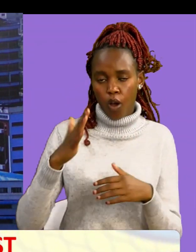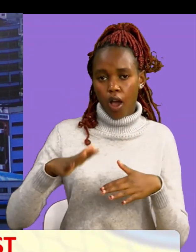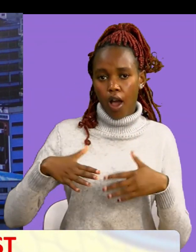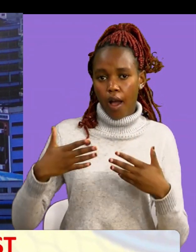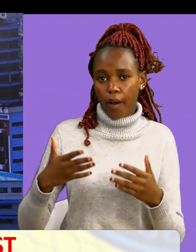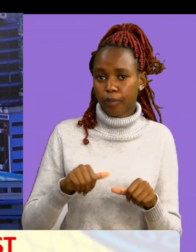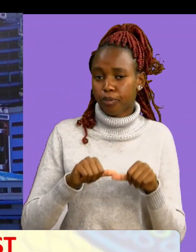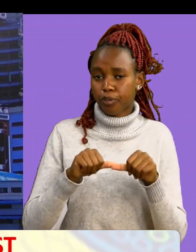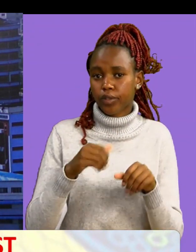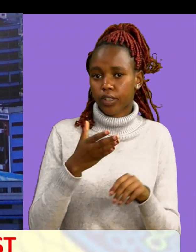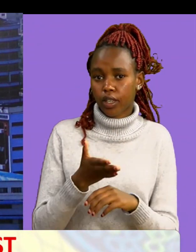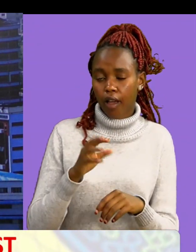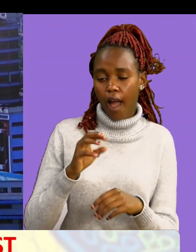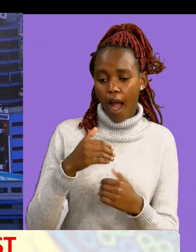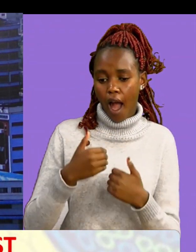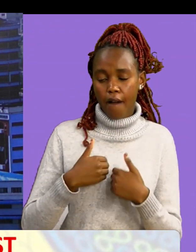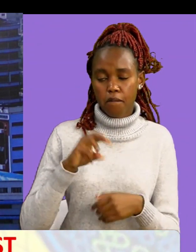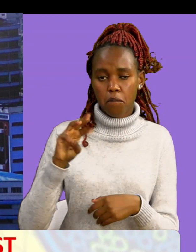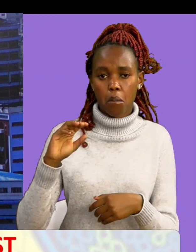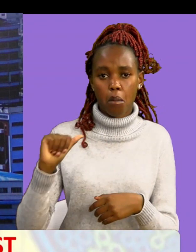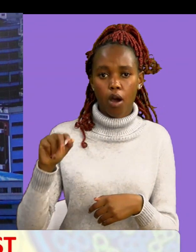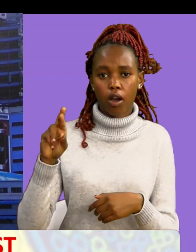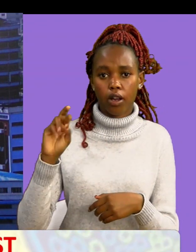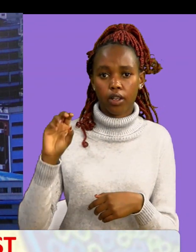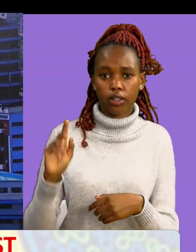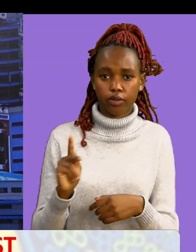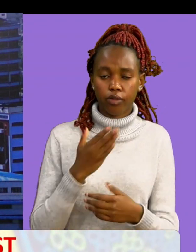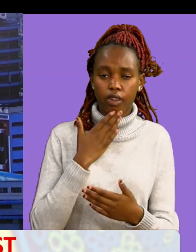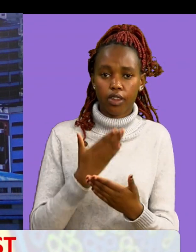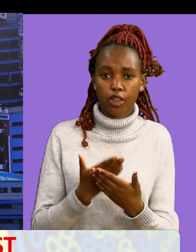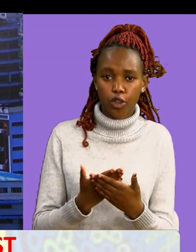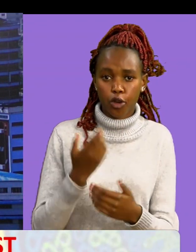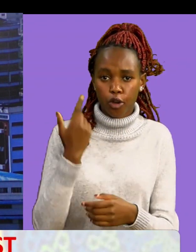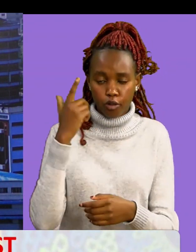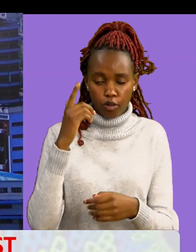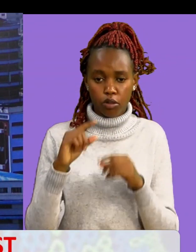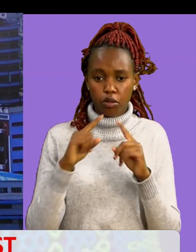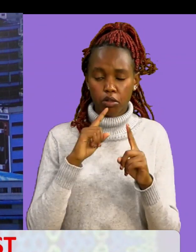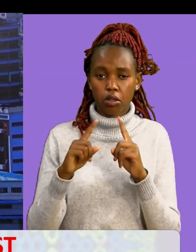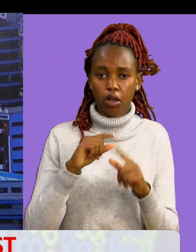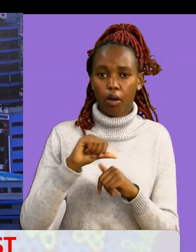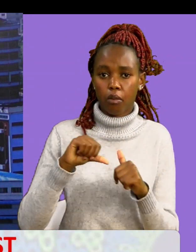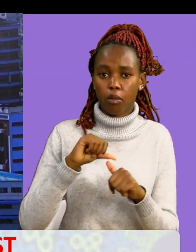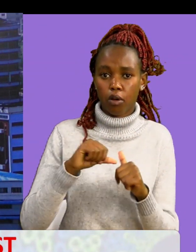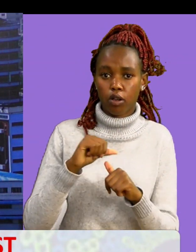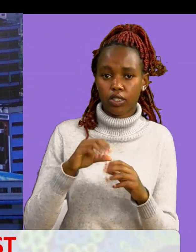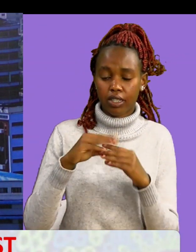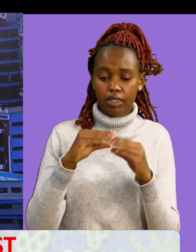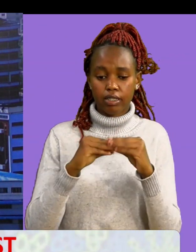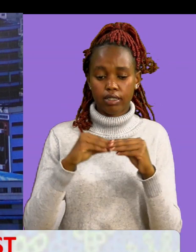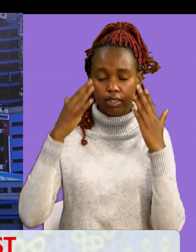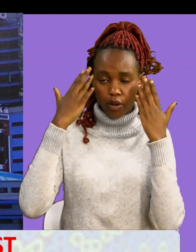niko na Mark ana come through, anasema aje, thank you so much Bill for talking about creating awareness on